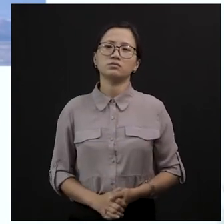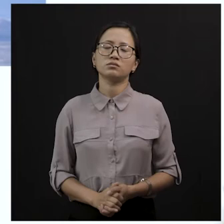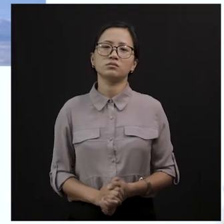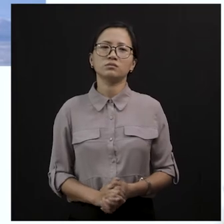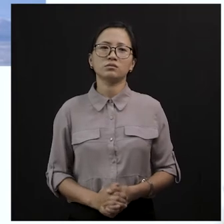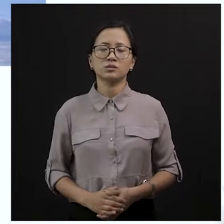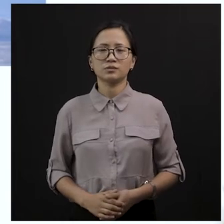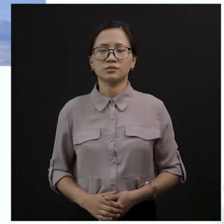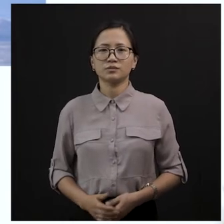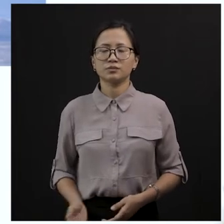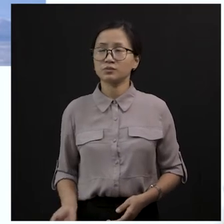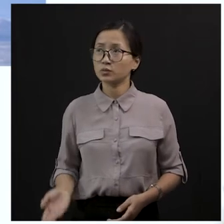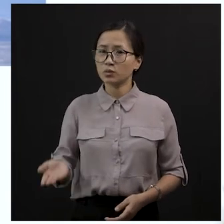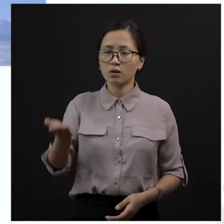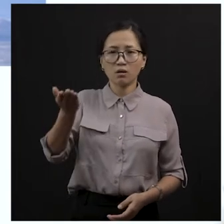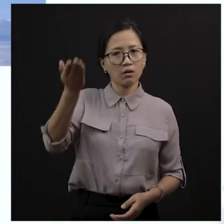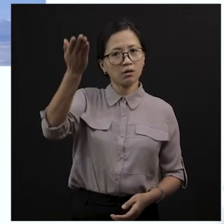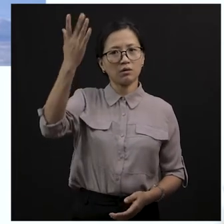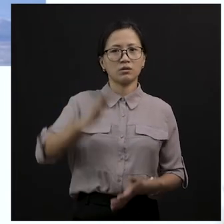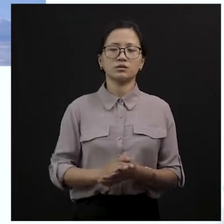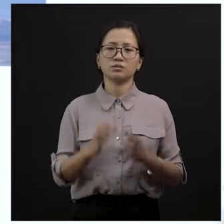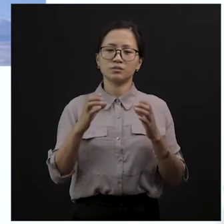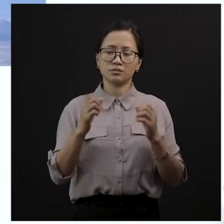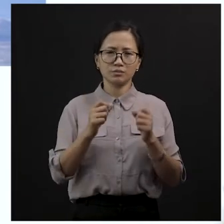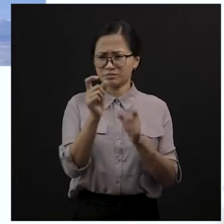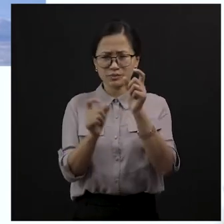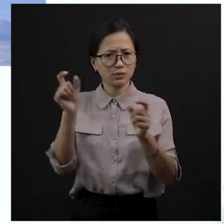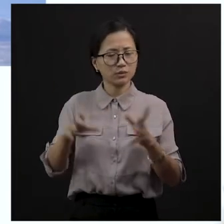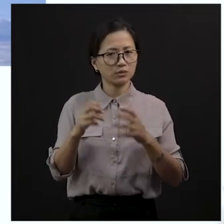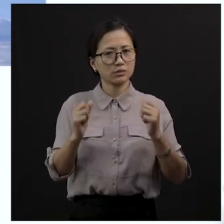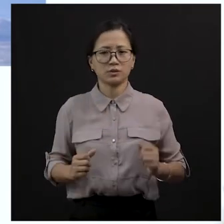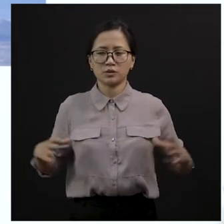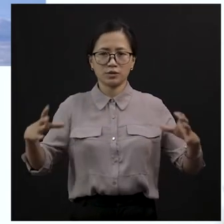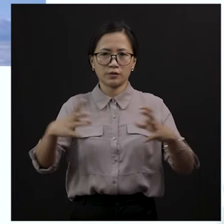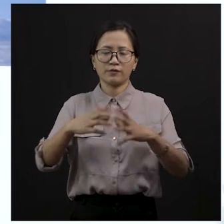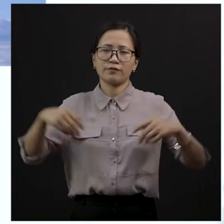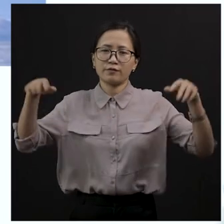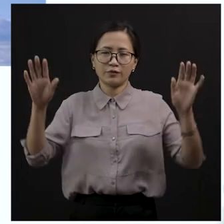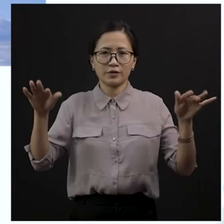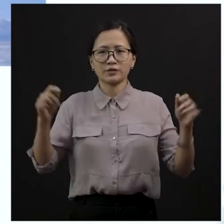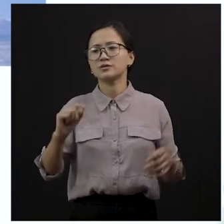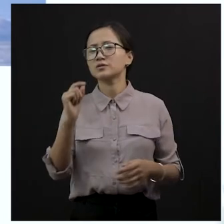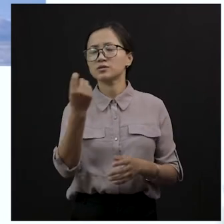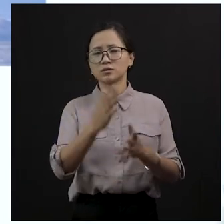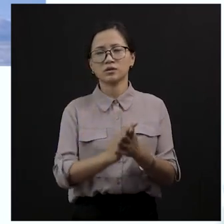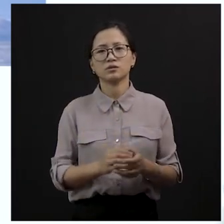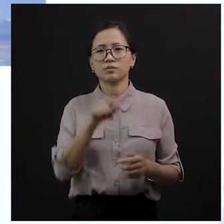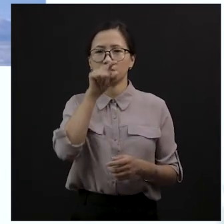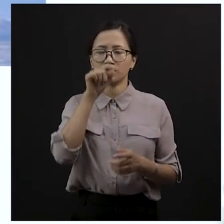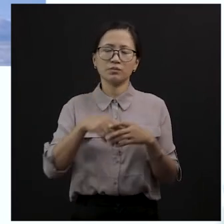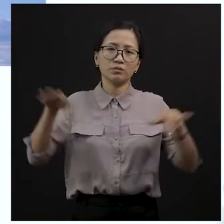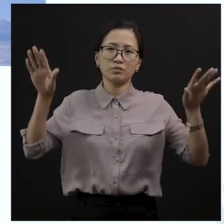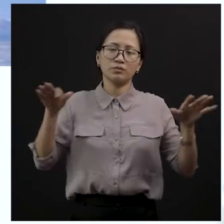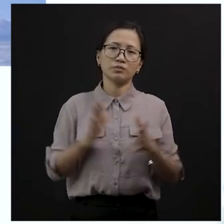will go up and the people, they can sit in the basket and they can also fly in the air just like the birds, okay? So